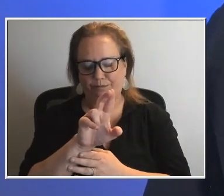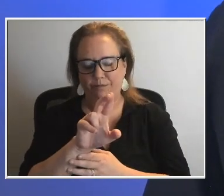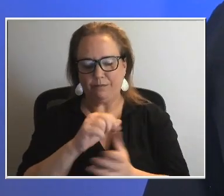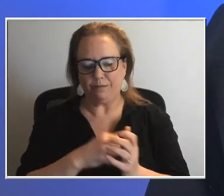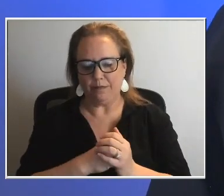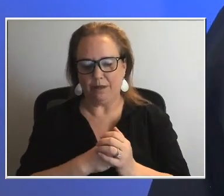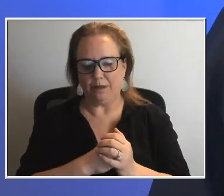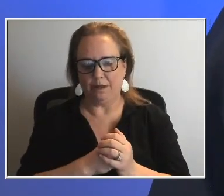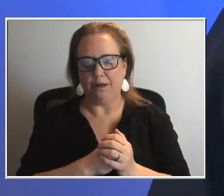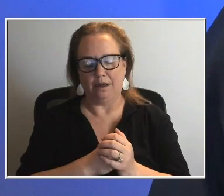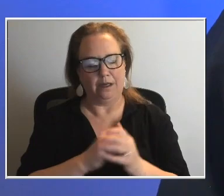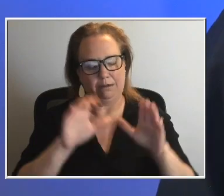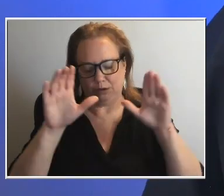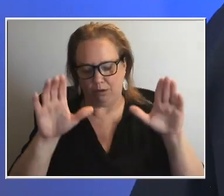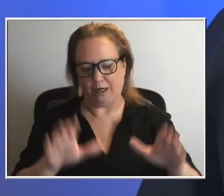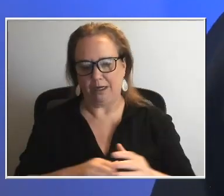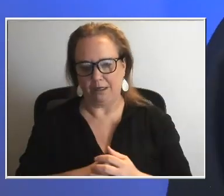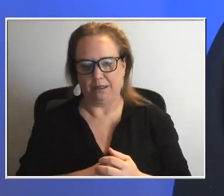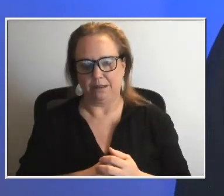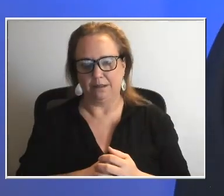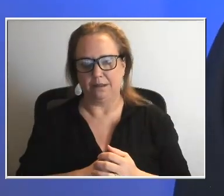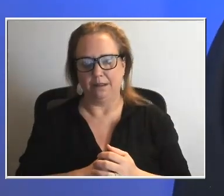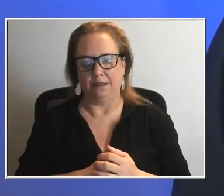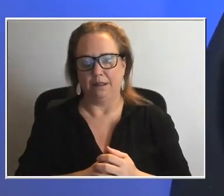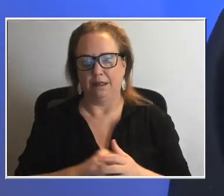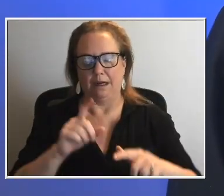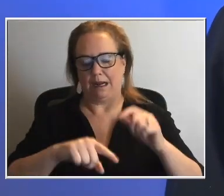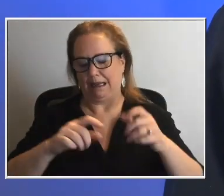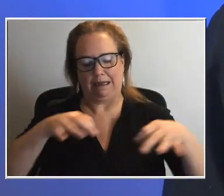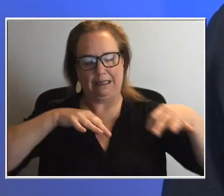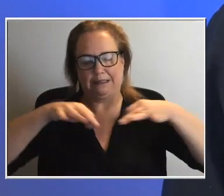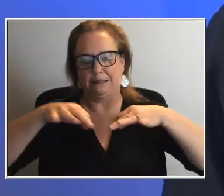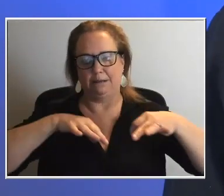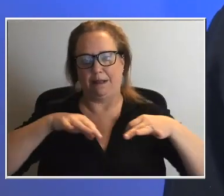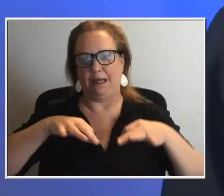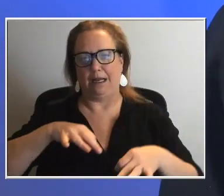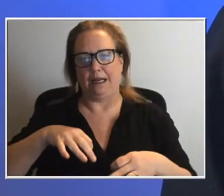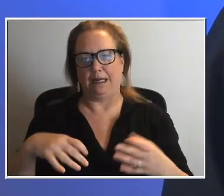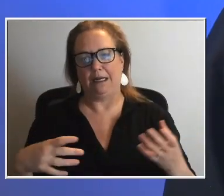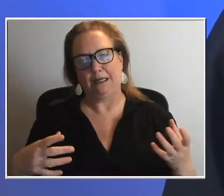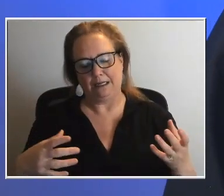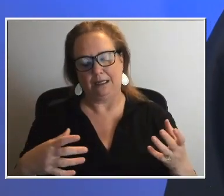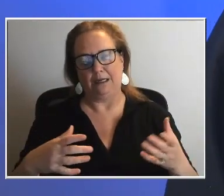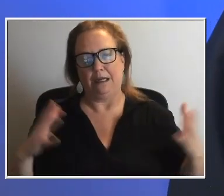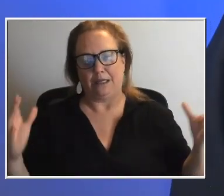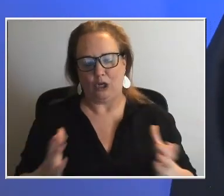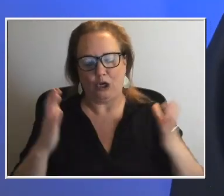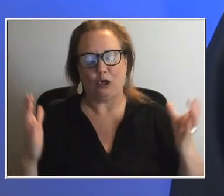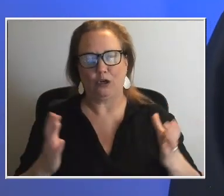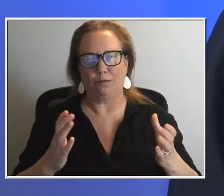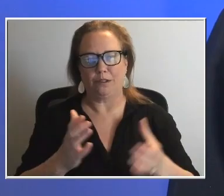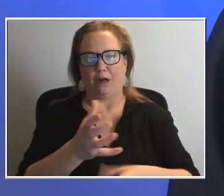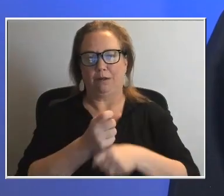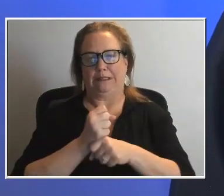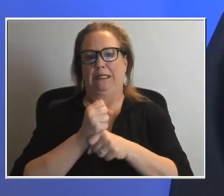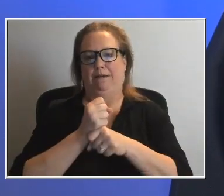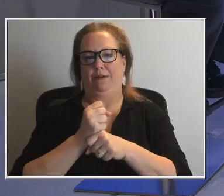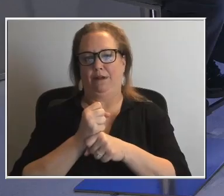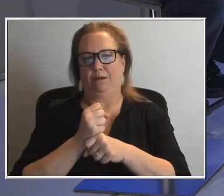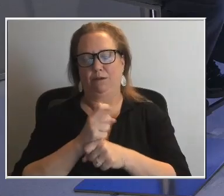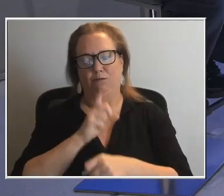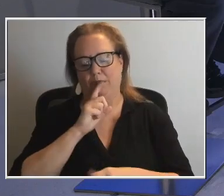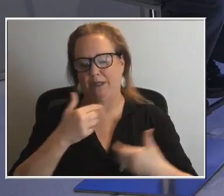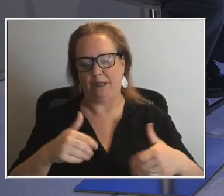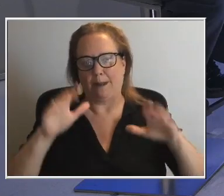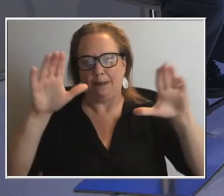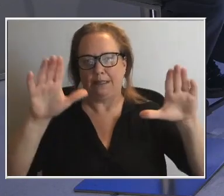unit, and it was great. It was just like, I can't even explain just the encouragement that I received was unbelievable. Dr.